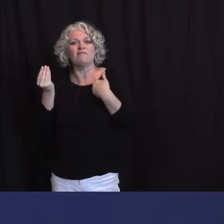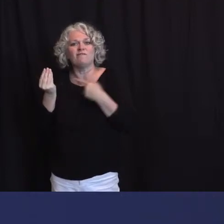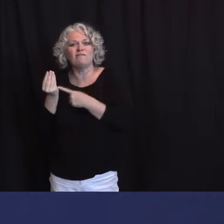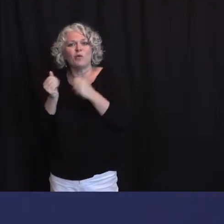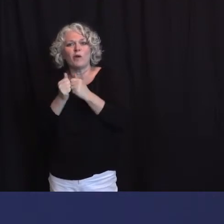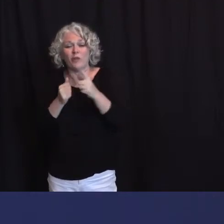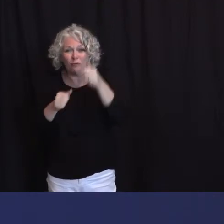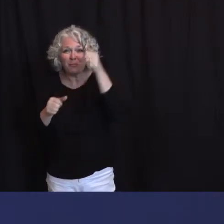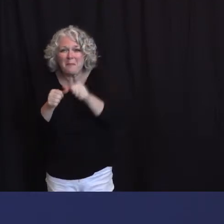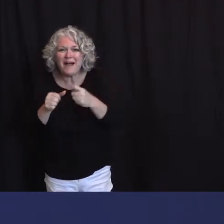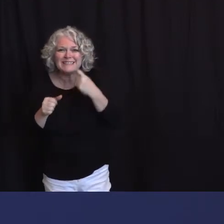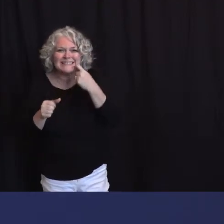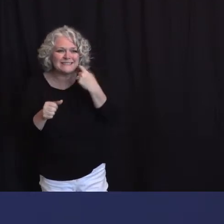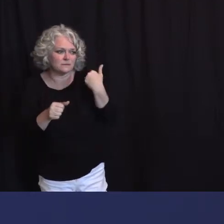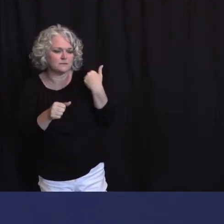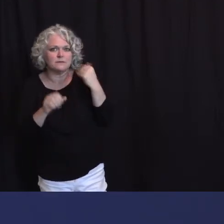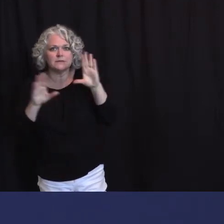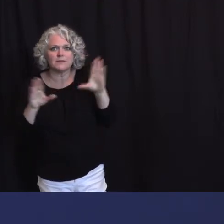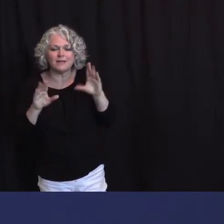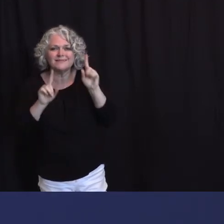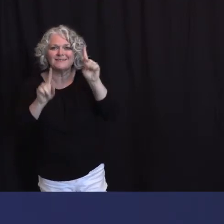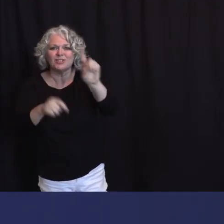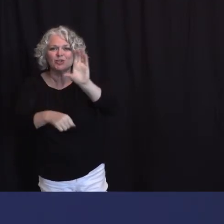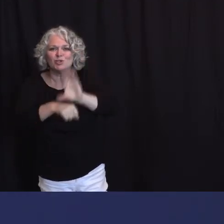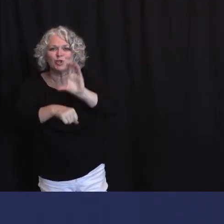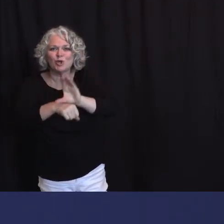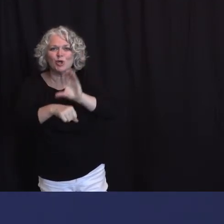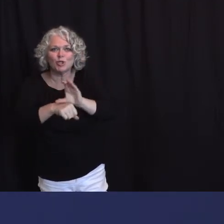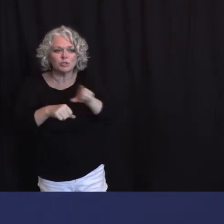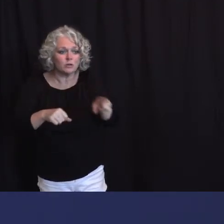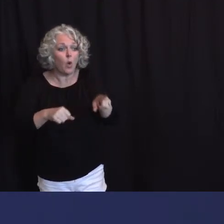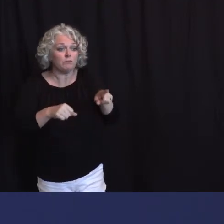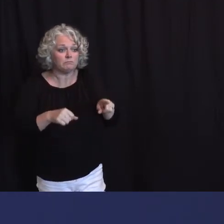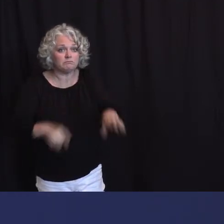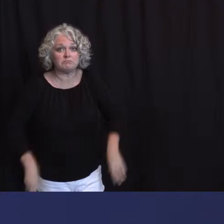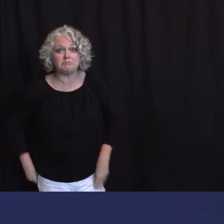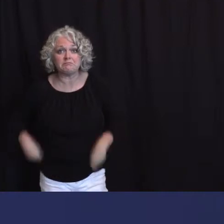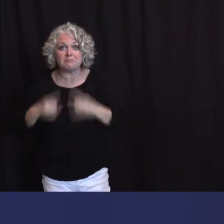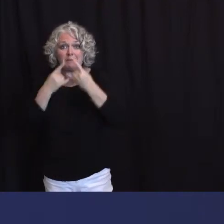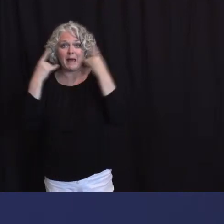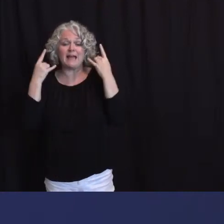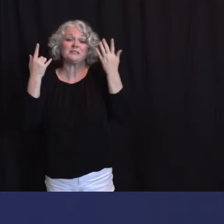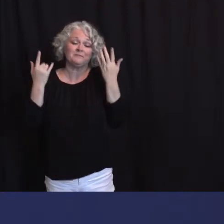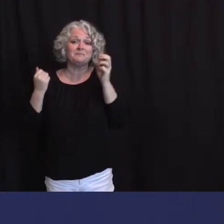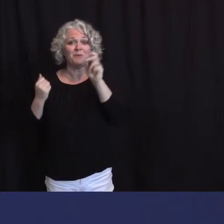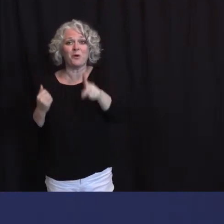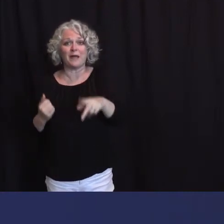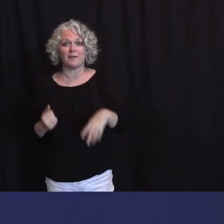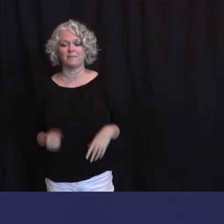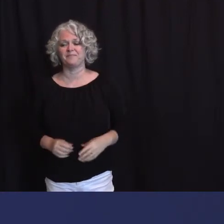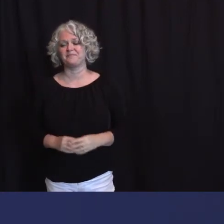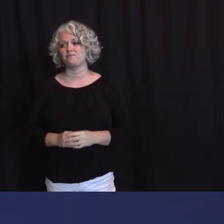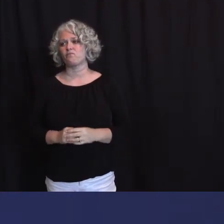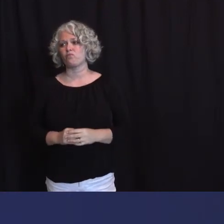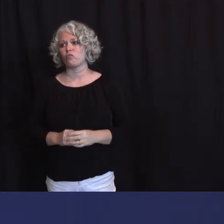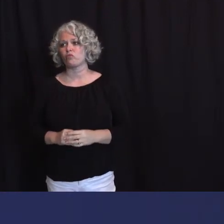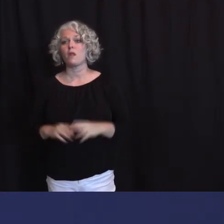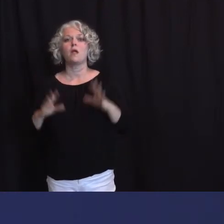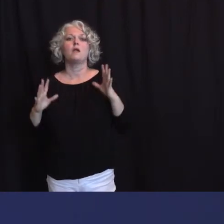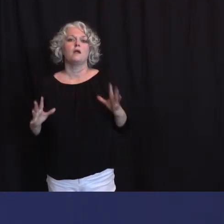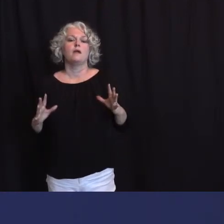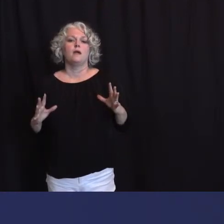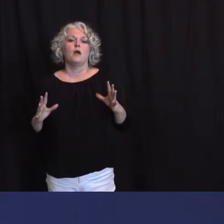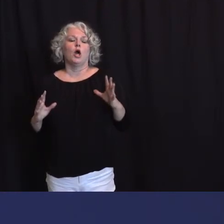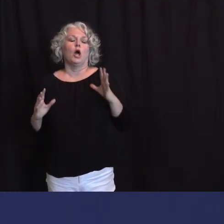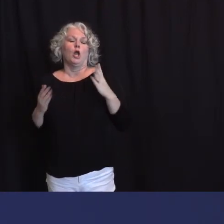will have one reality, others will have a different. I know folks, and I don't blame them, want to have an